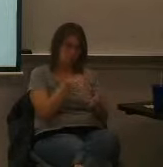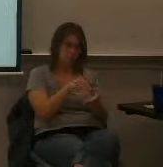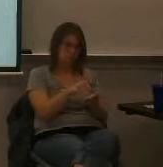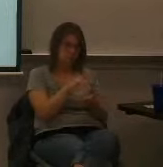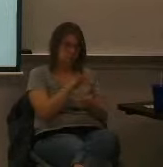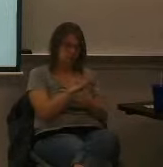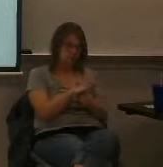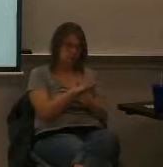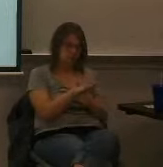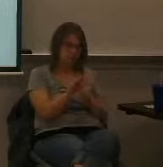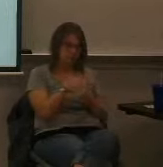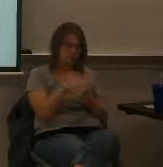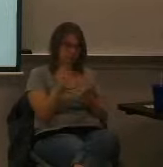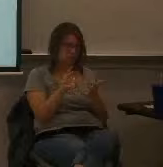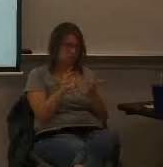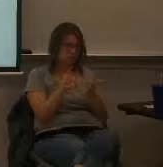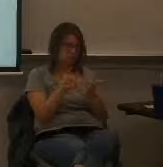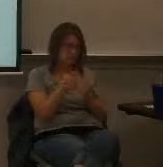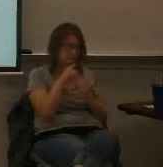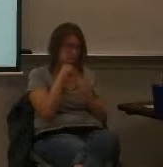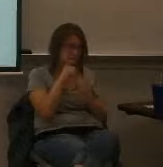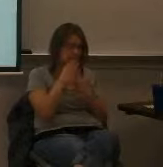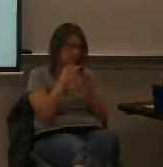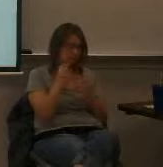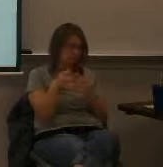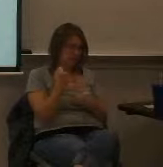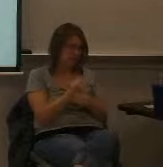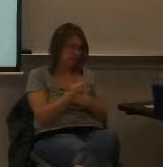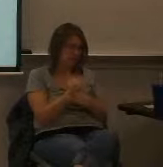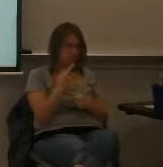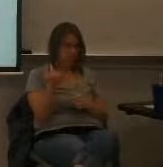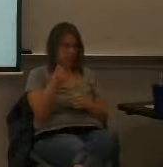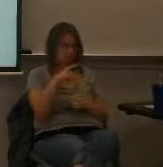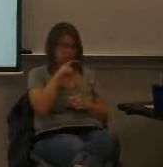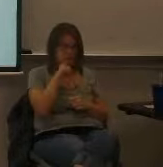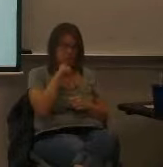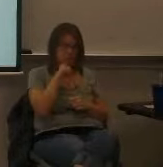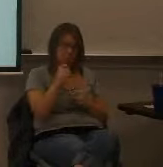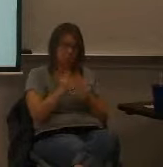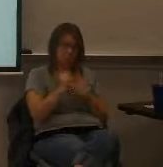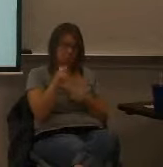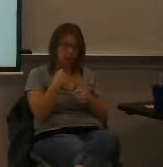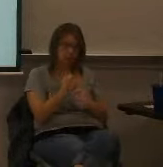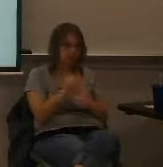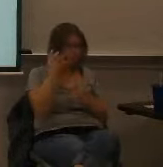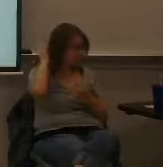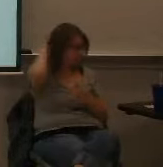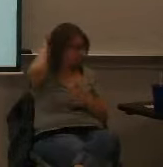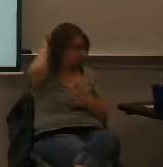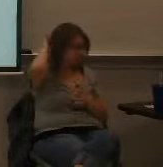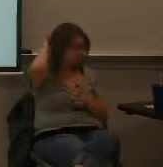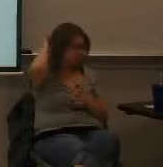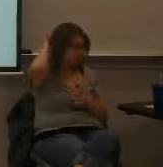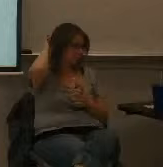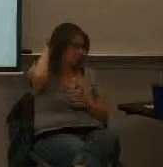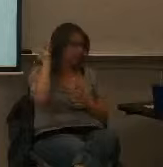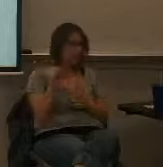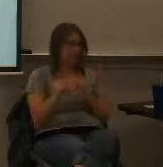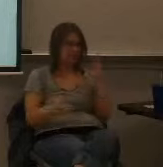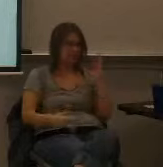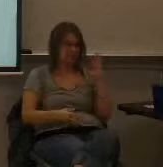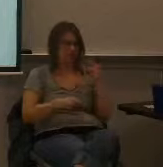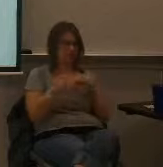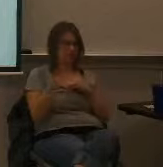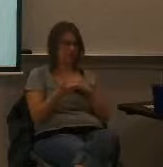intermittent reaches in the middle where they're dry some of the year, all the way to dry most of the year. And he summed all these things and made